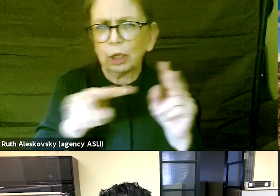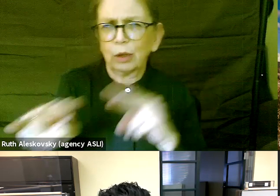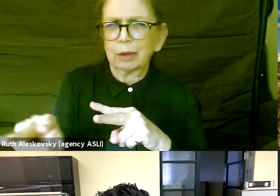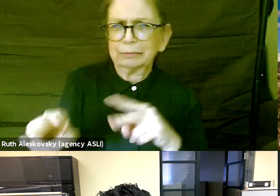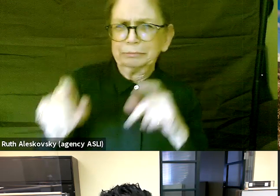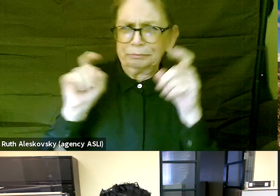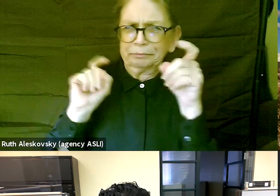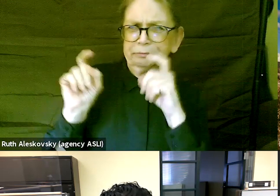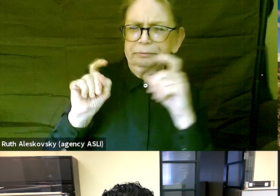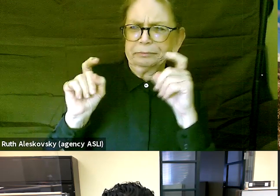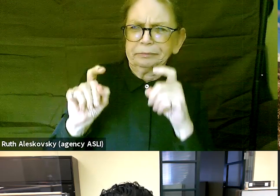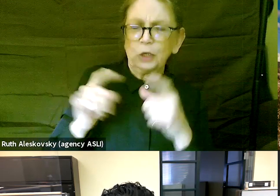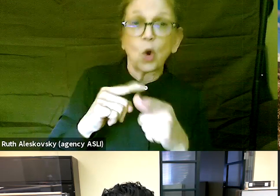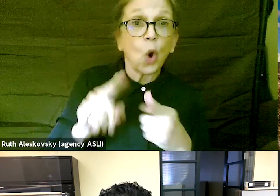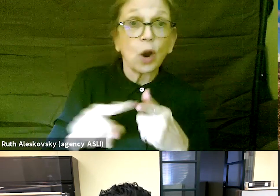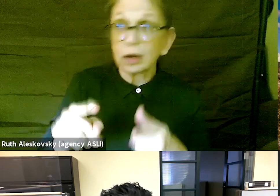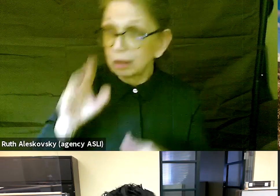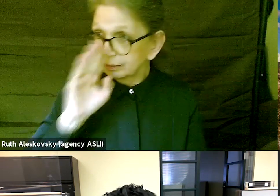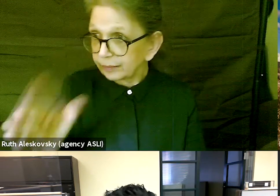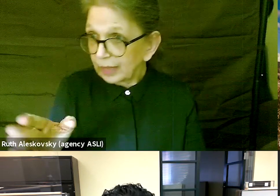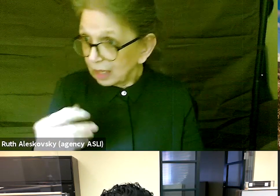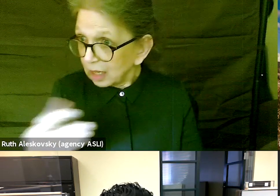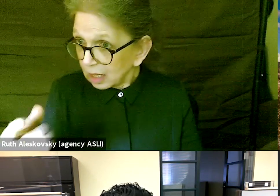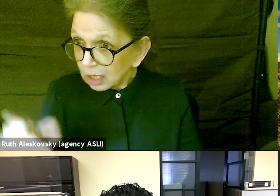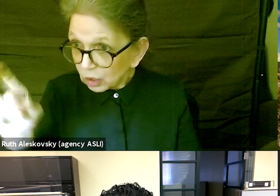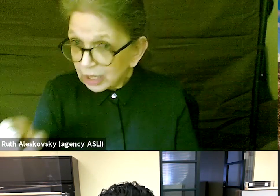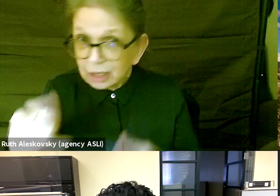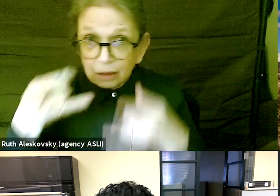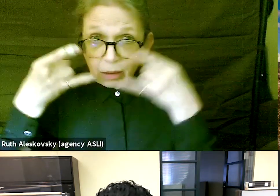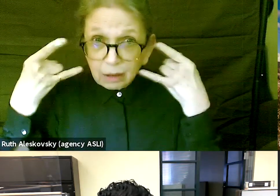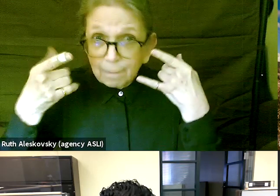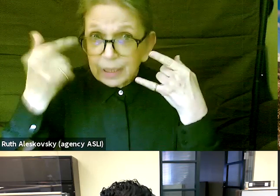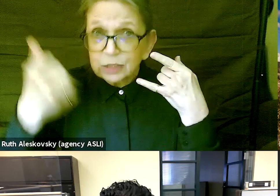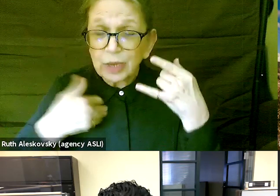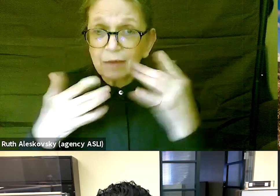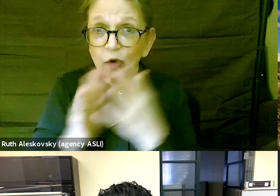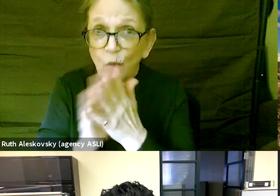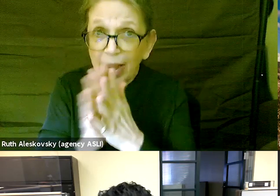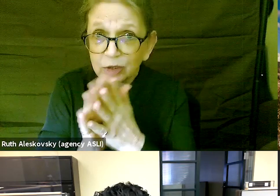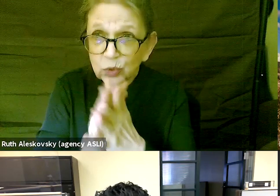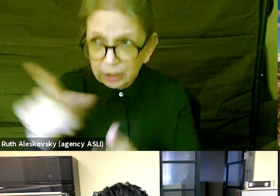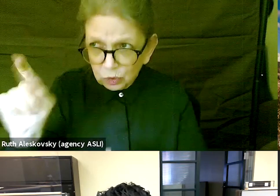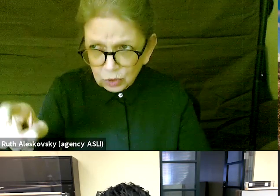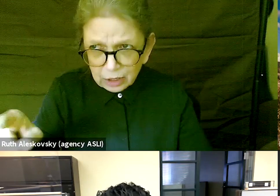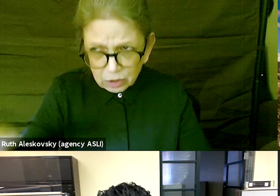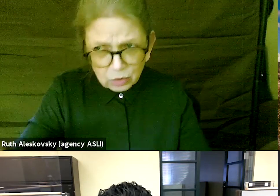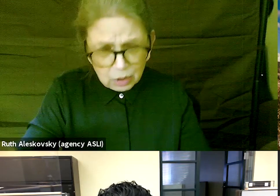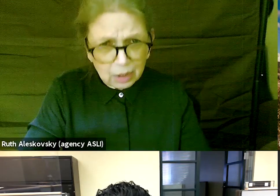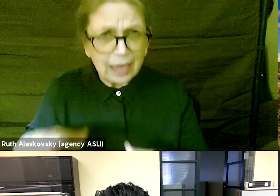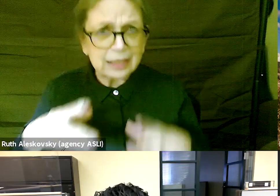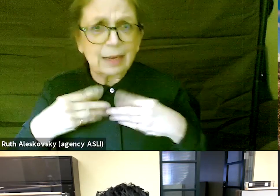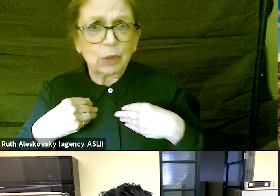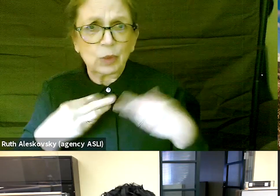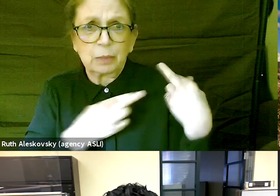tell you, hey, put the mask on. This is a crowded train we're on here. You need to do your part. And, that doesn't go